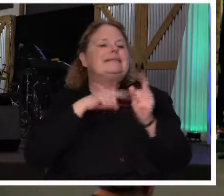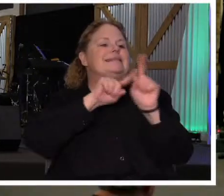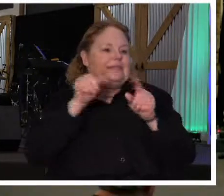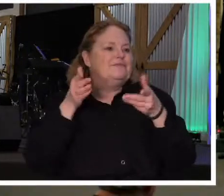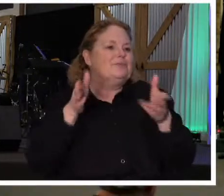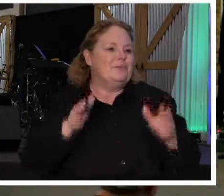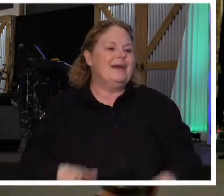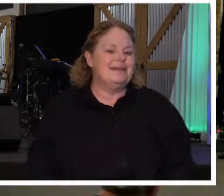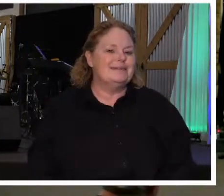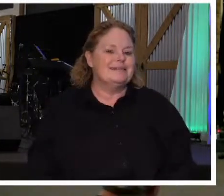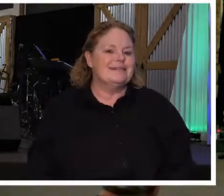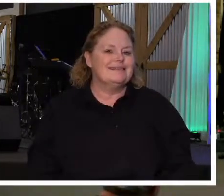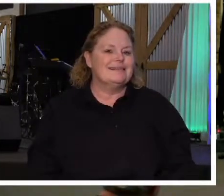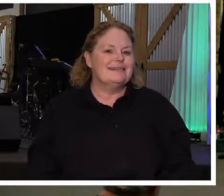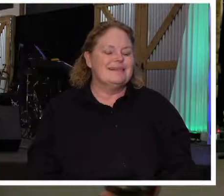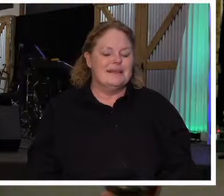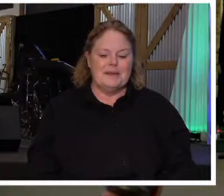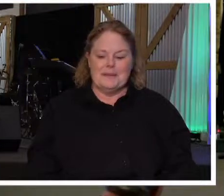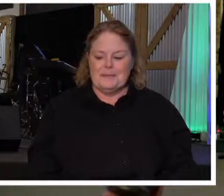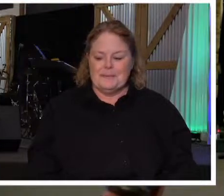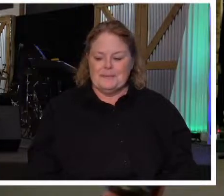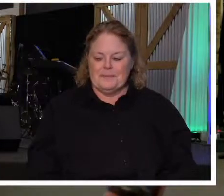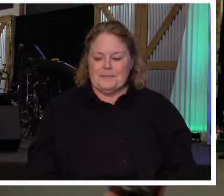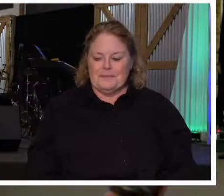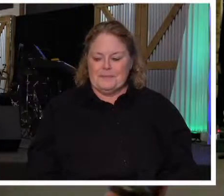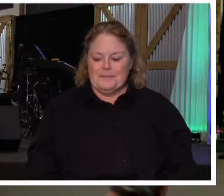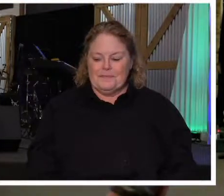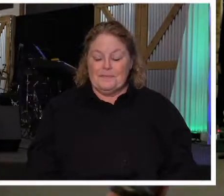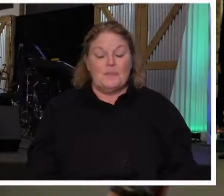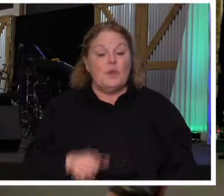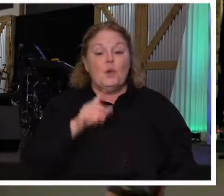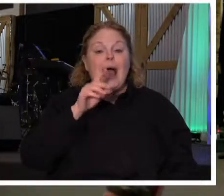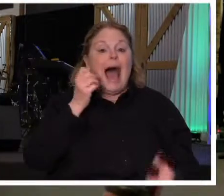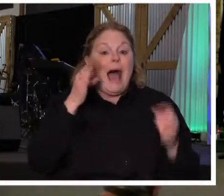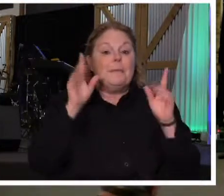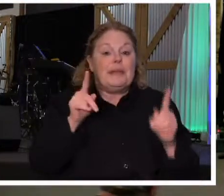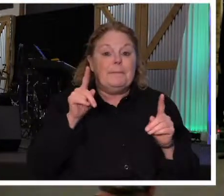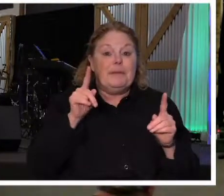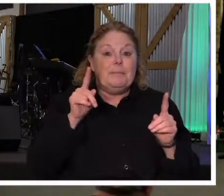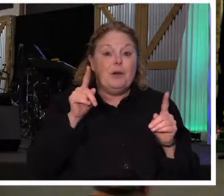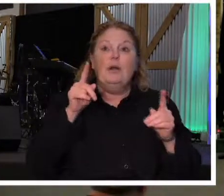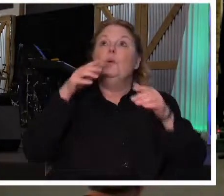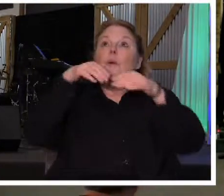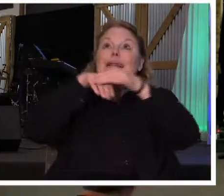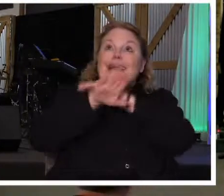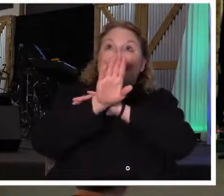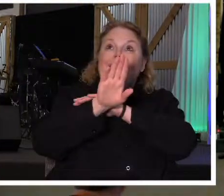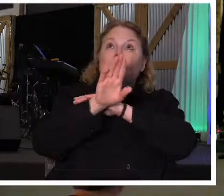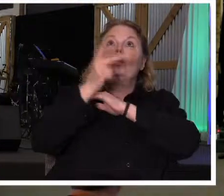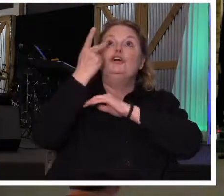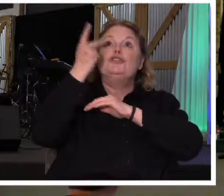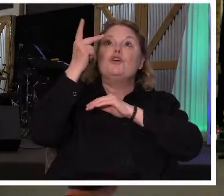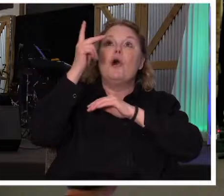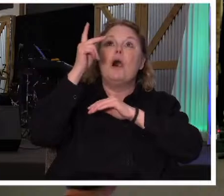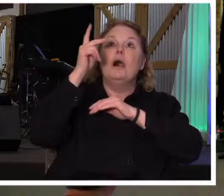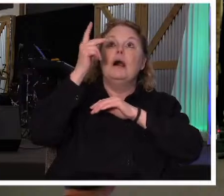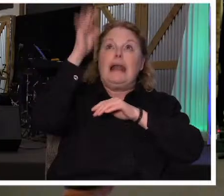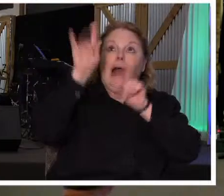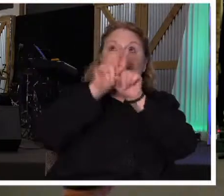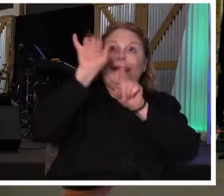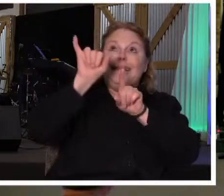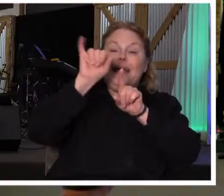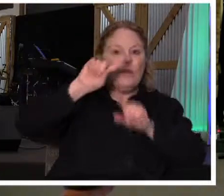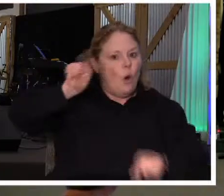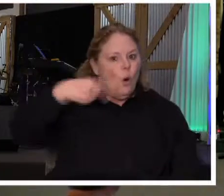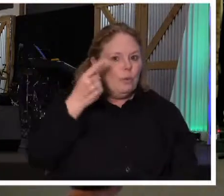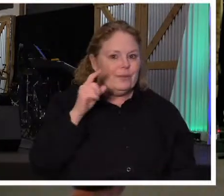deal with each of us, because nobody else had that experience of Isaiah either. Even Jeremiah had a different experience. In Jeremiah chapter 1,